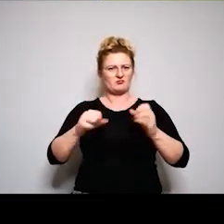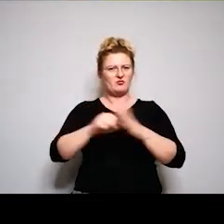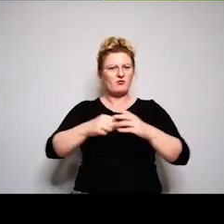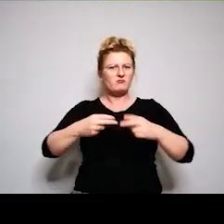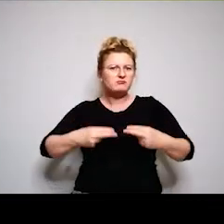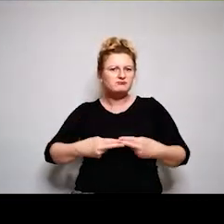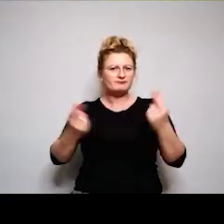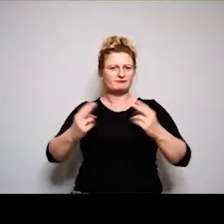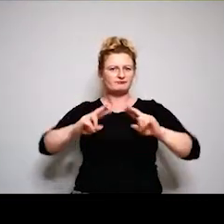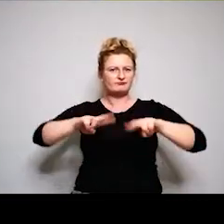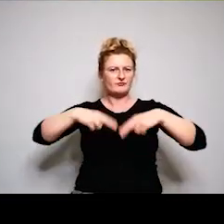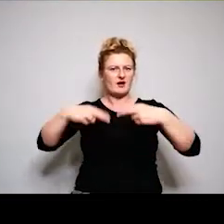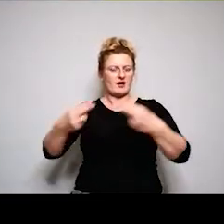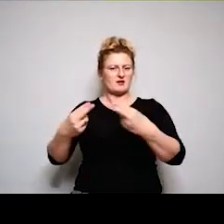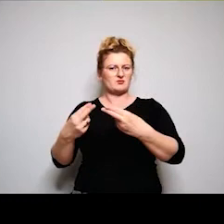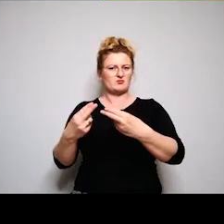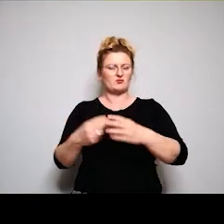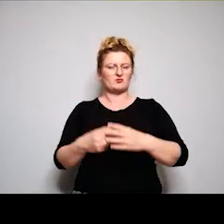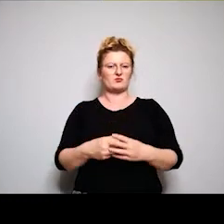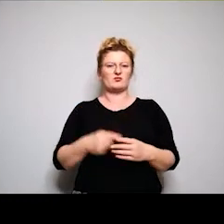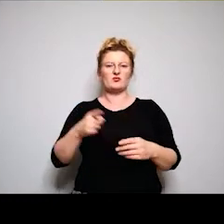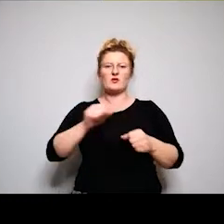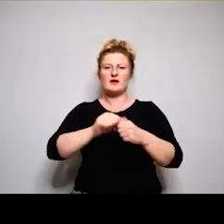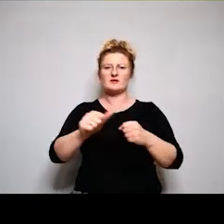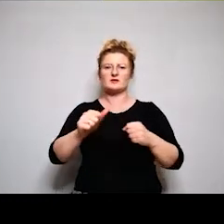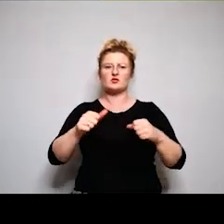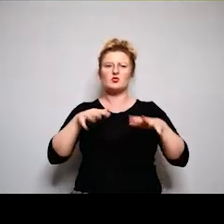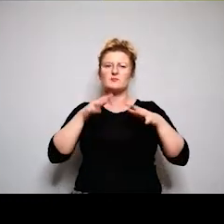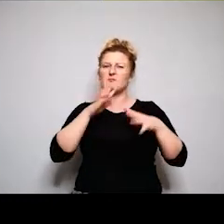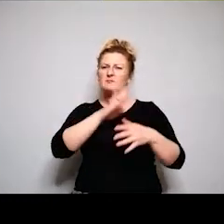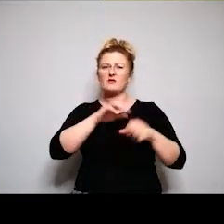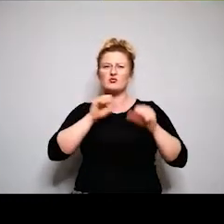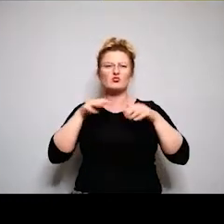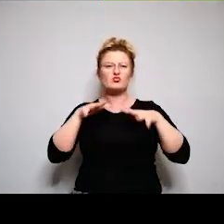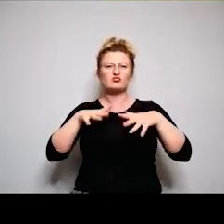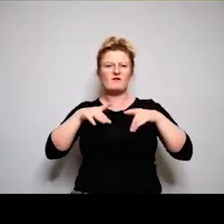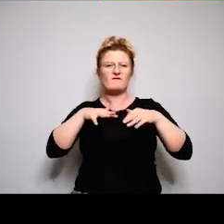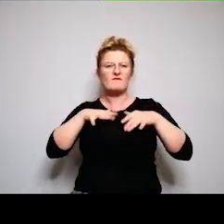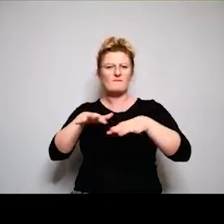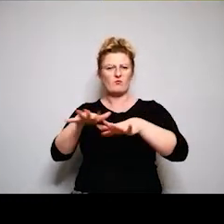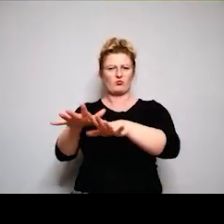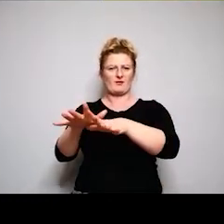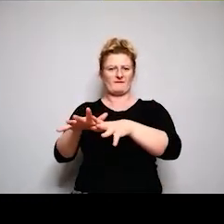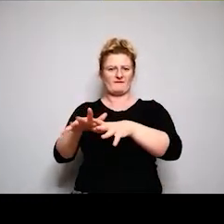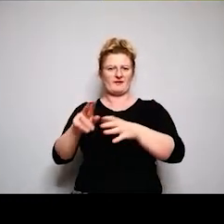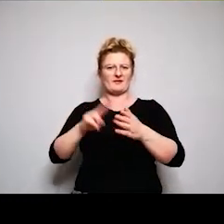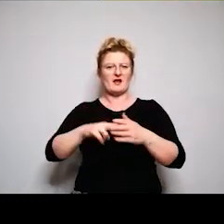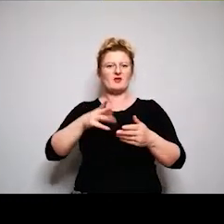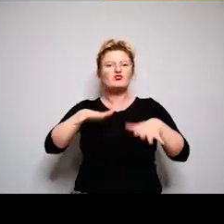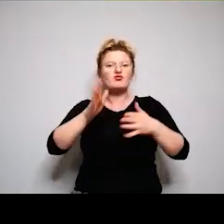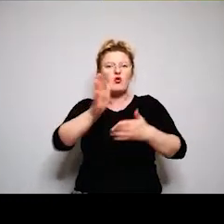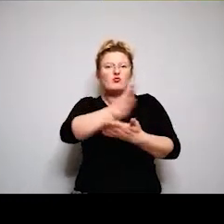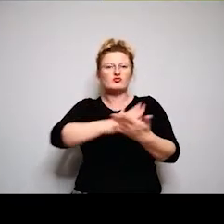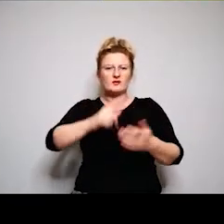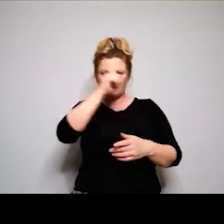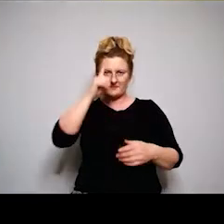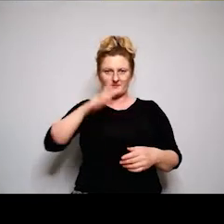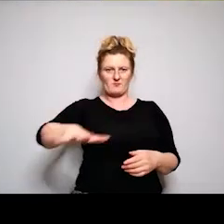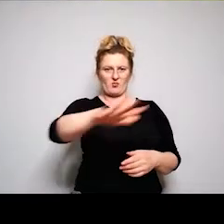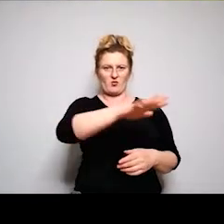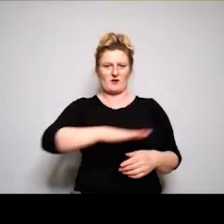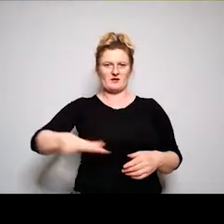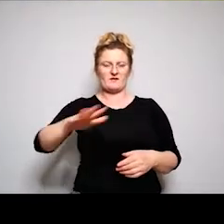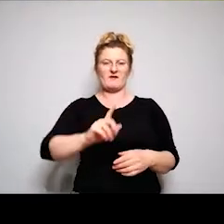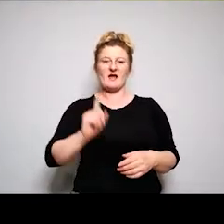media is still very important. TV, radio, newspaper. So I don't know what's the case in Poland. But so we